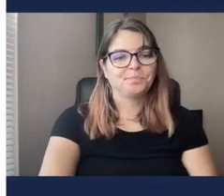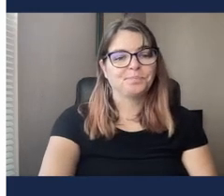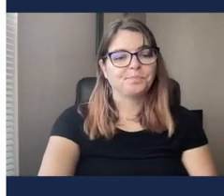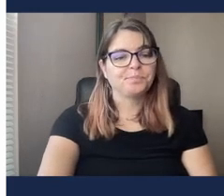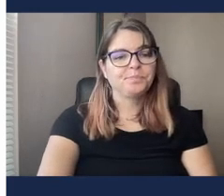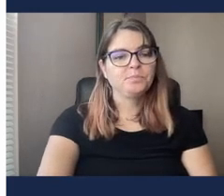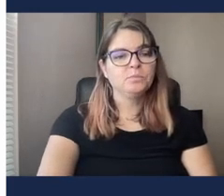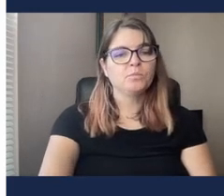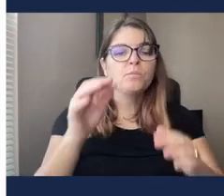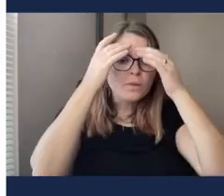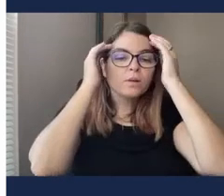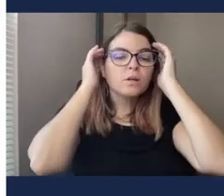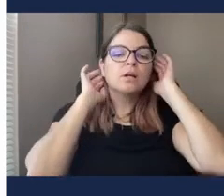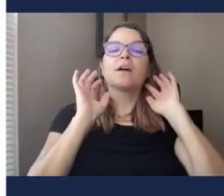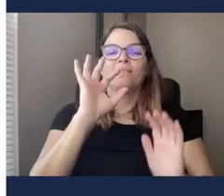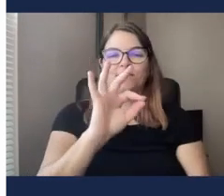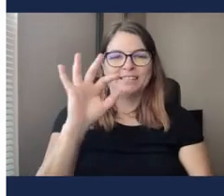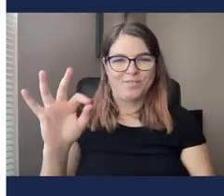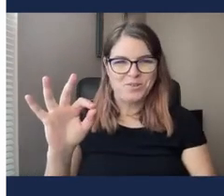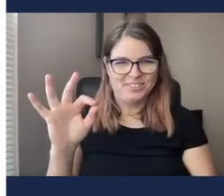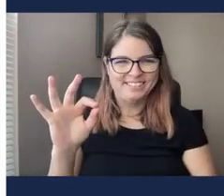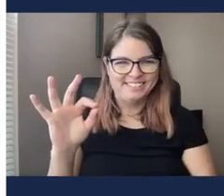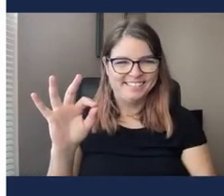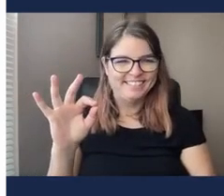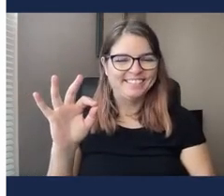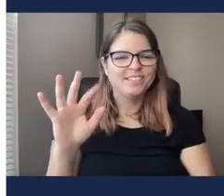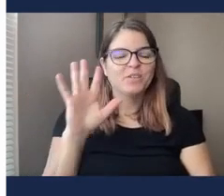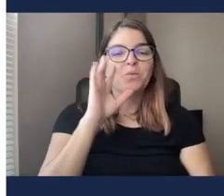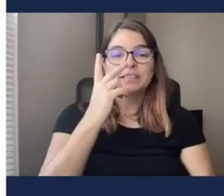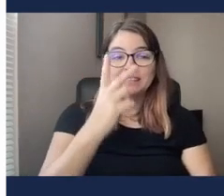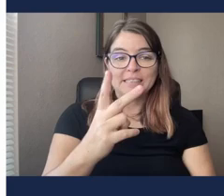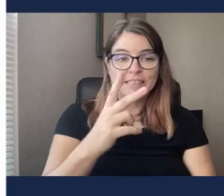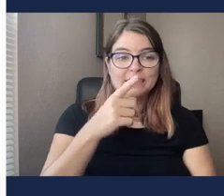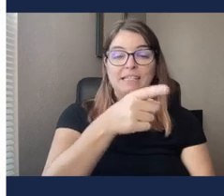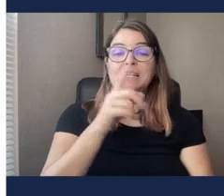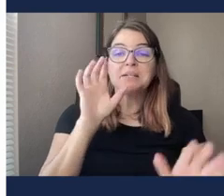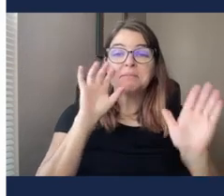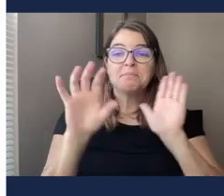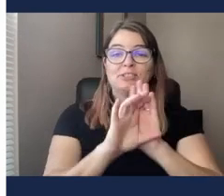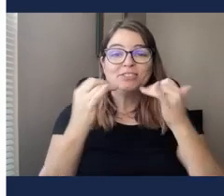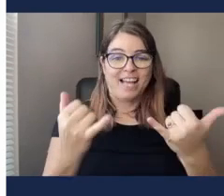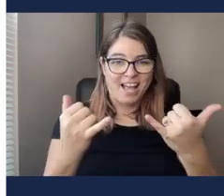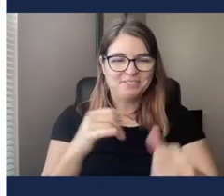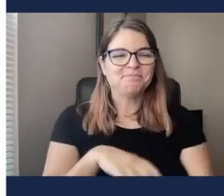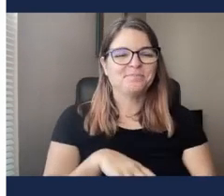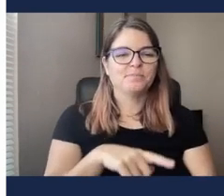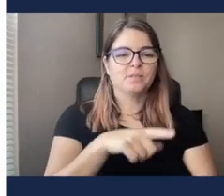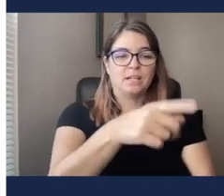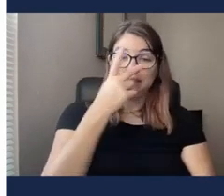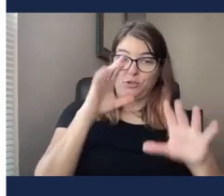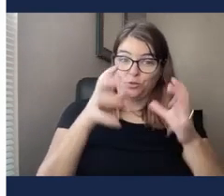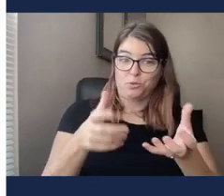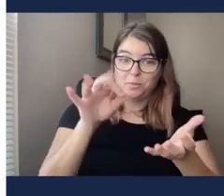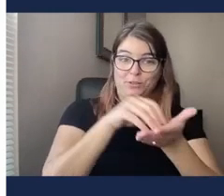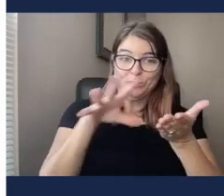Fast forwarding a few decades, you'll see a picture here of a group of student activists from